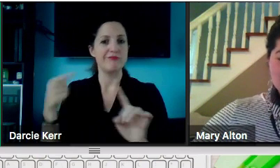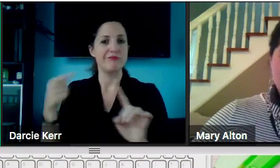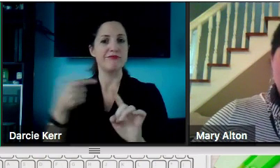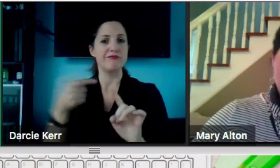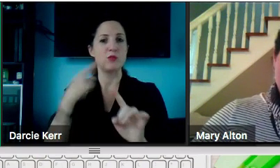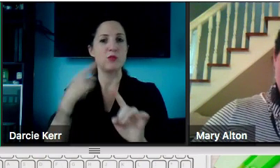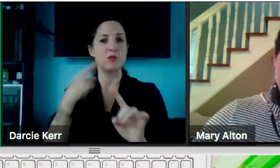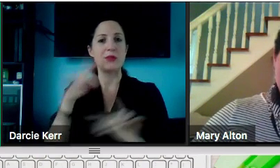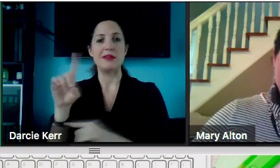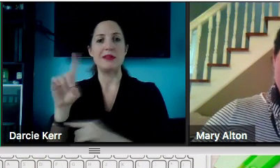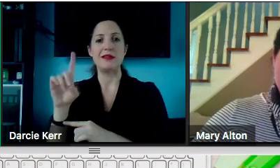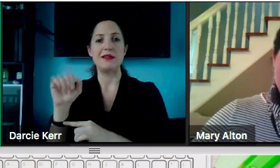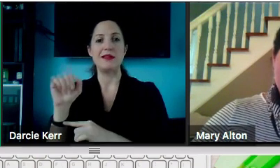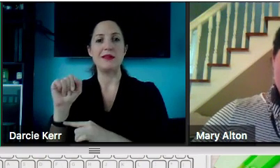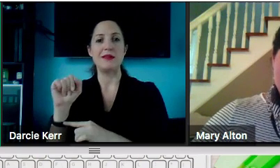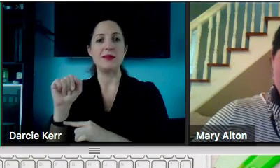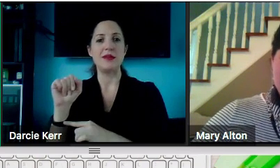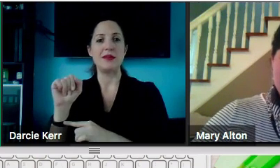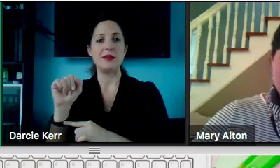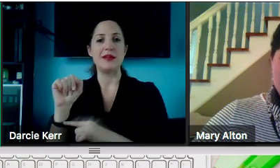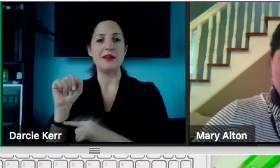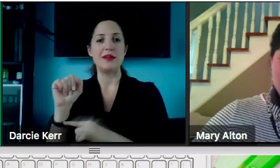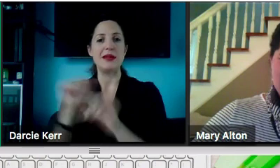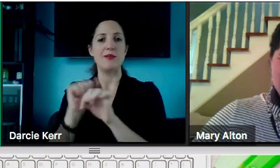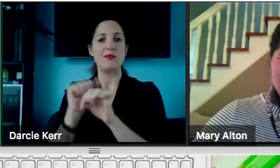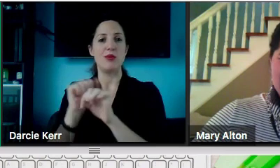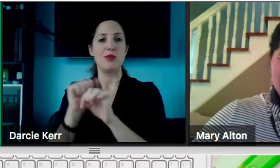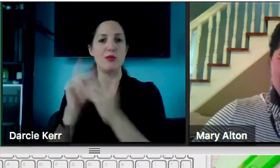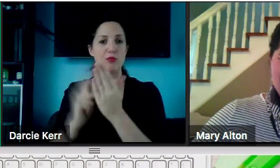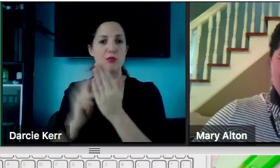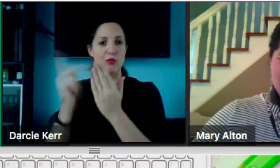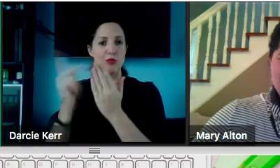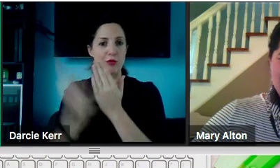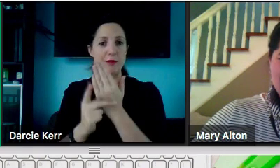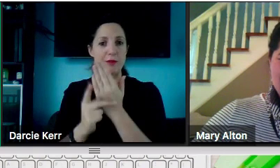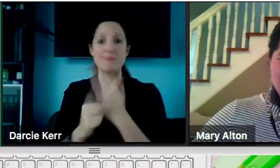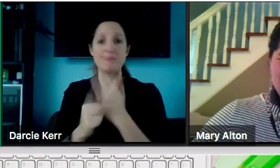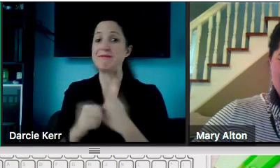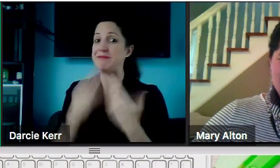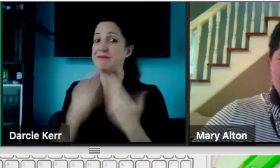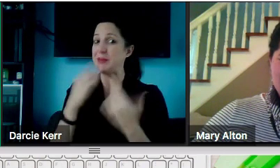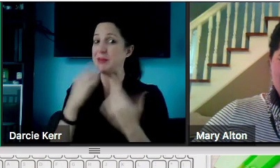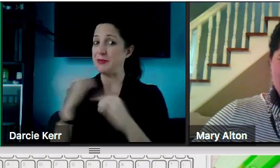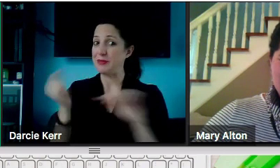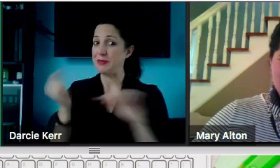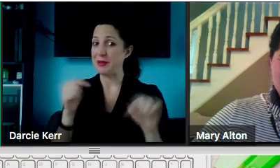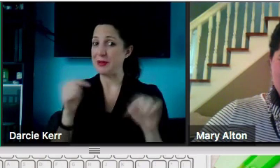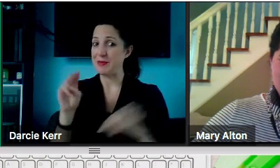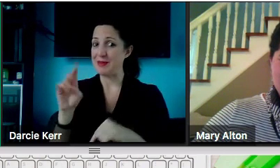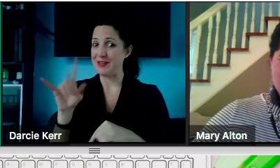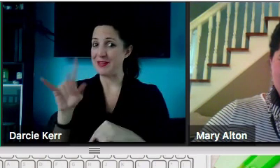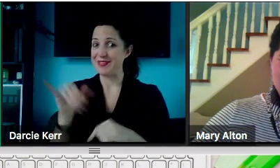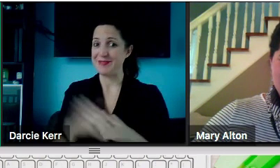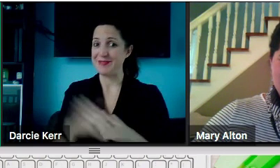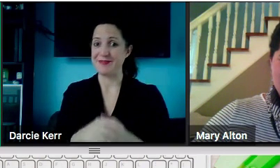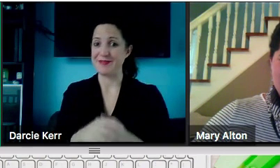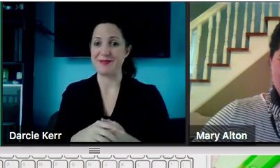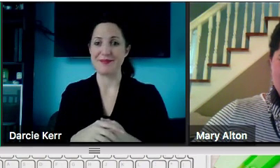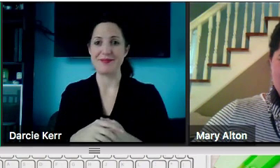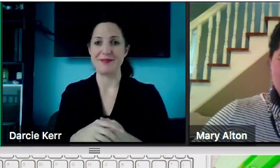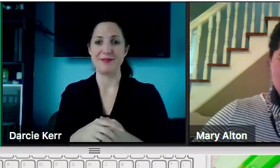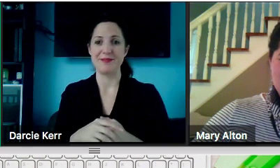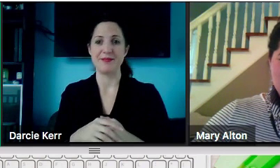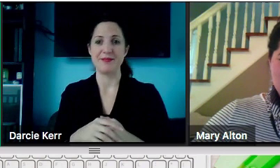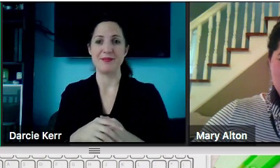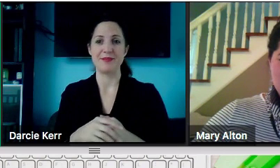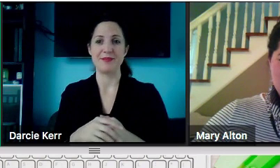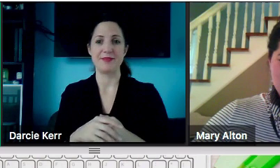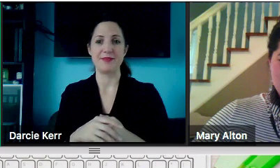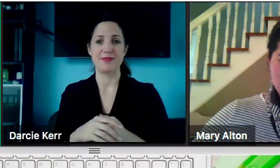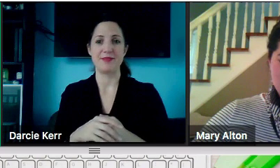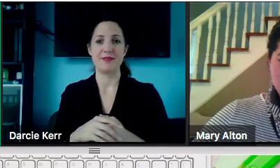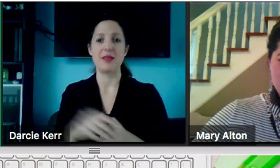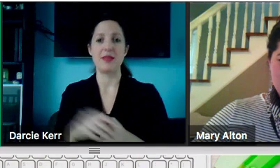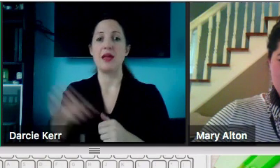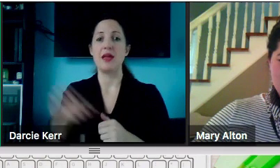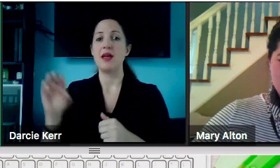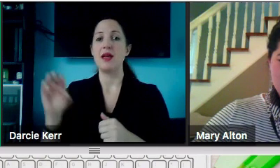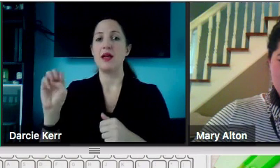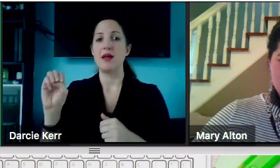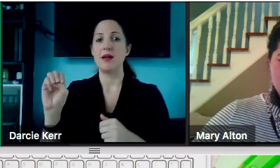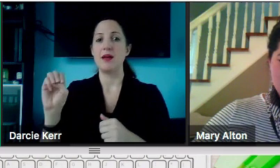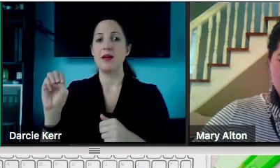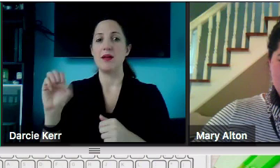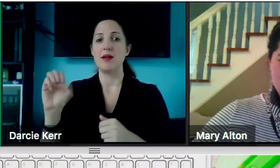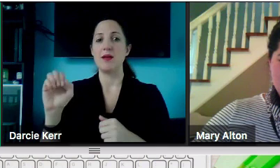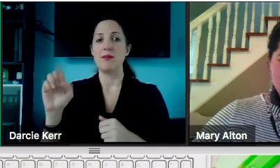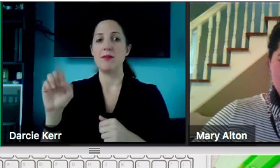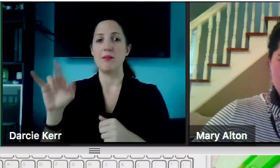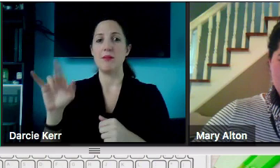very much, Mary, for being here today, and I look forward to hearing from you a little later on. And just to let you know, Mary's been with us for almost